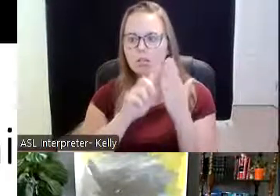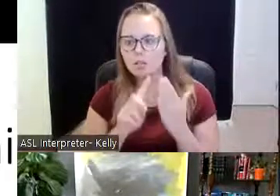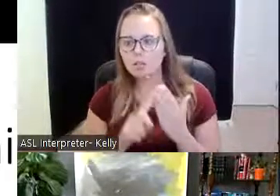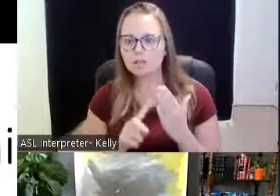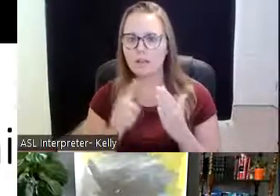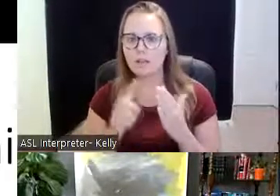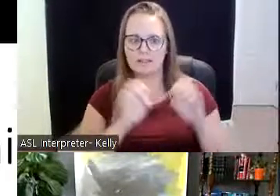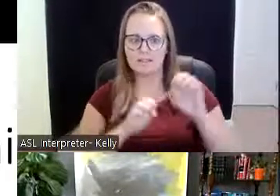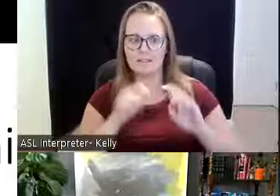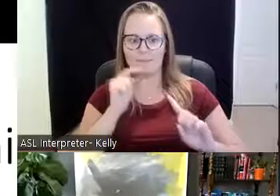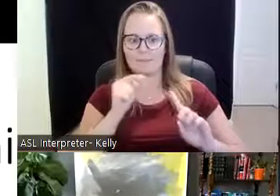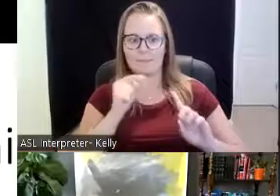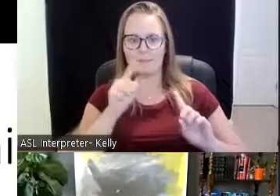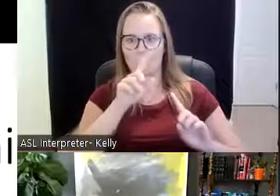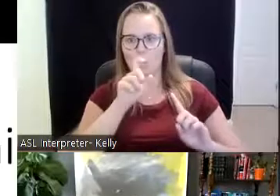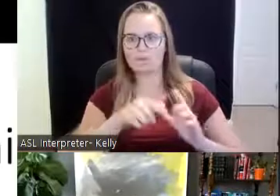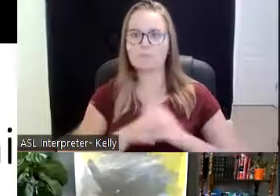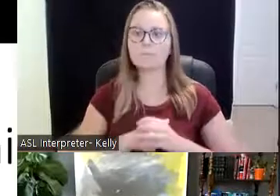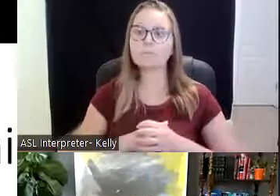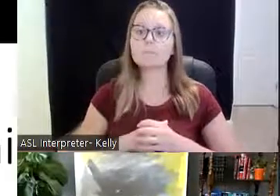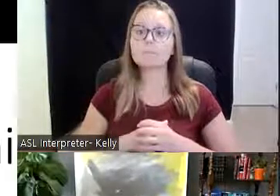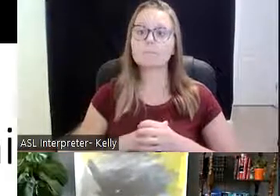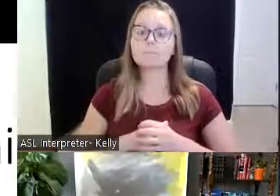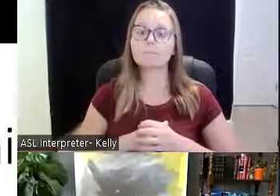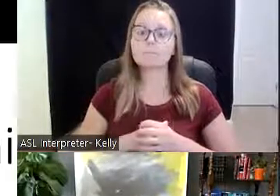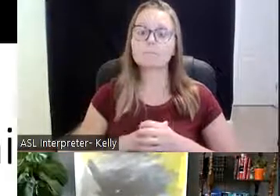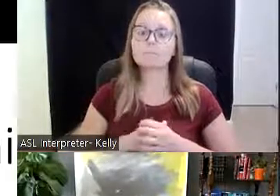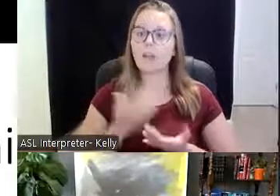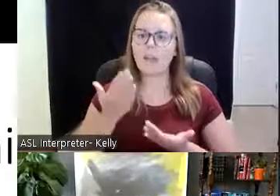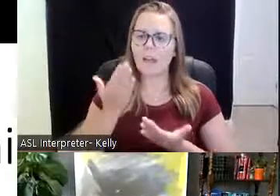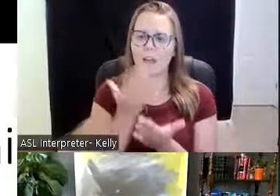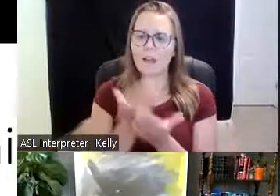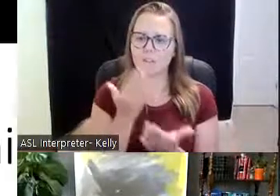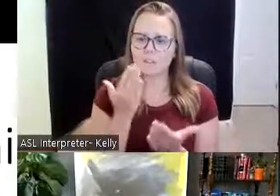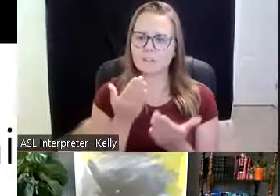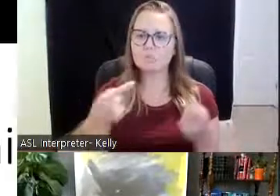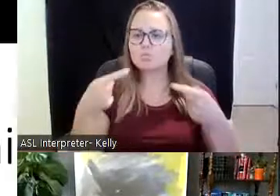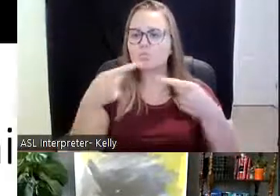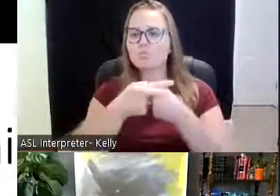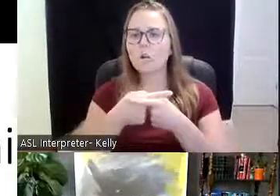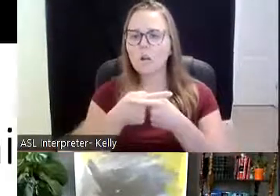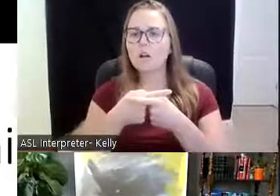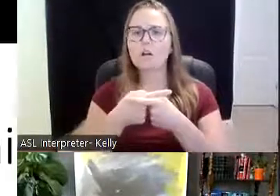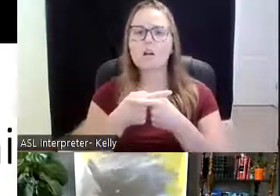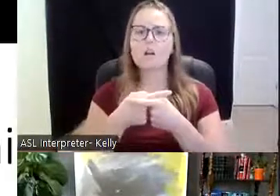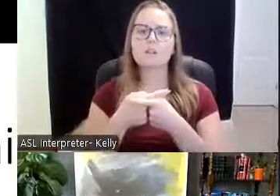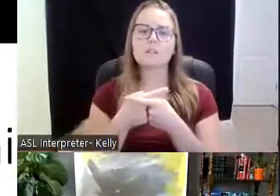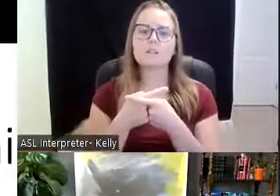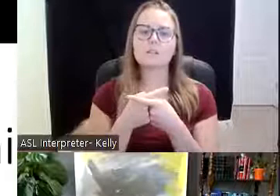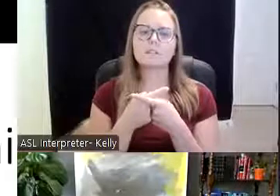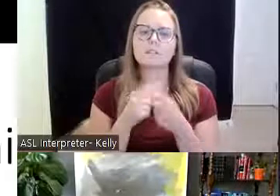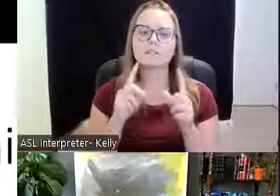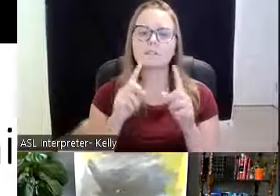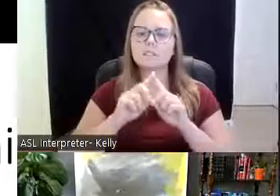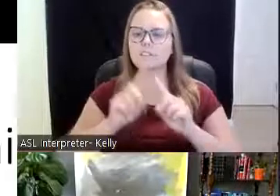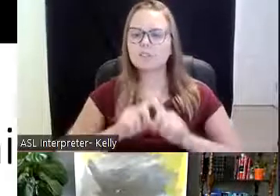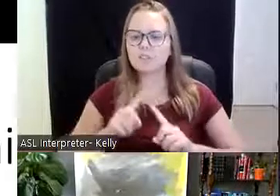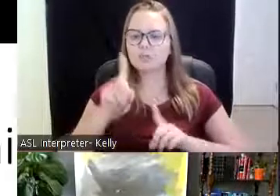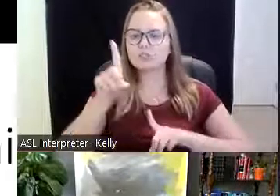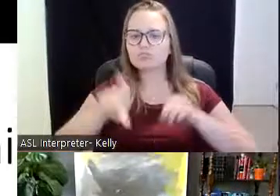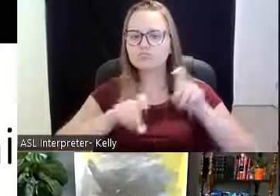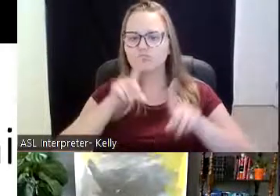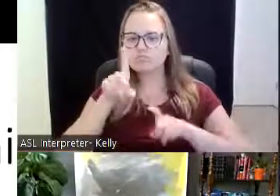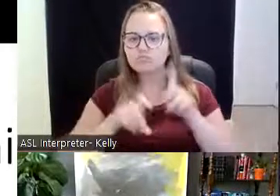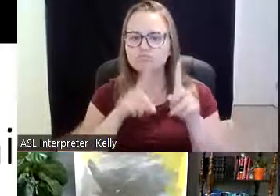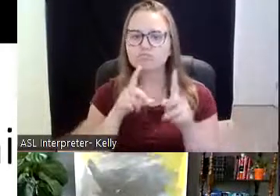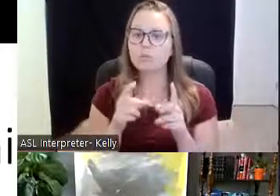question. And most of the evidence was cross-sectional retrospective surveys. However, the authors